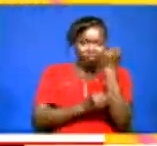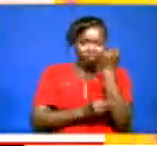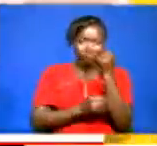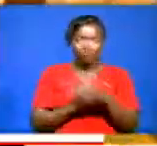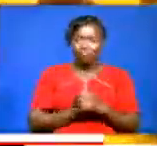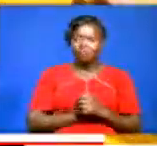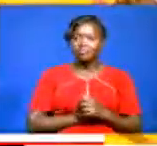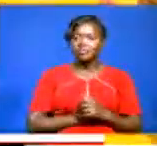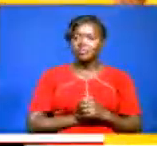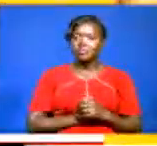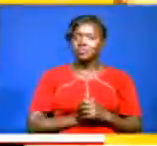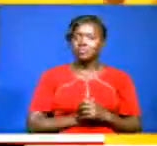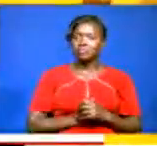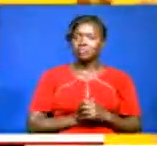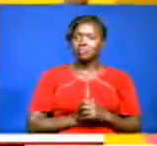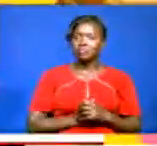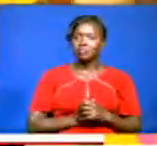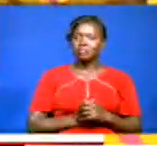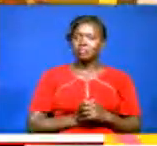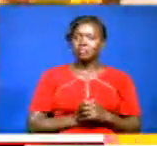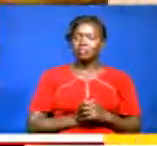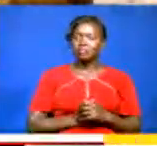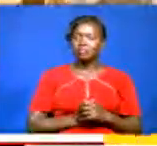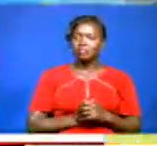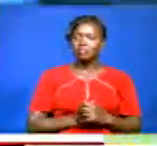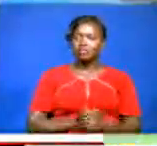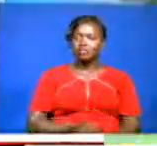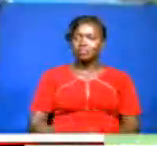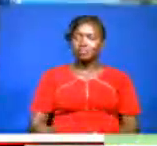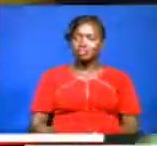Yusufa reporting for Prime Edition.